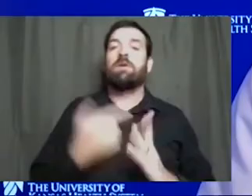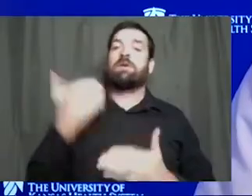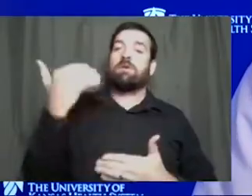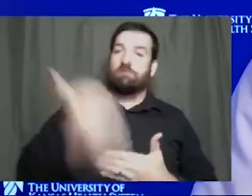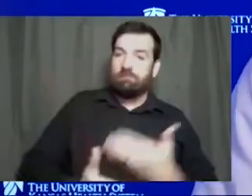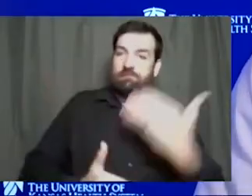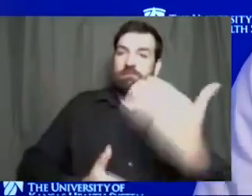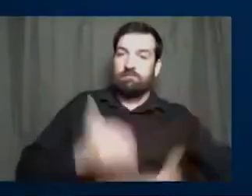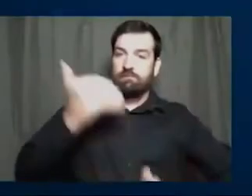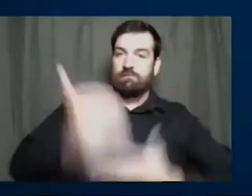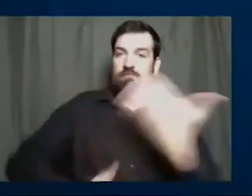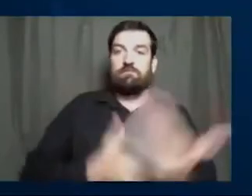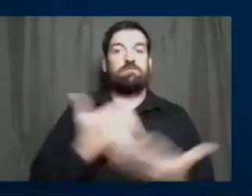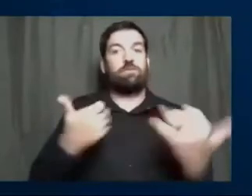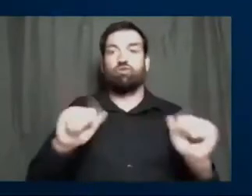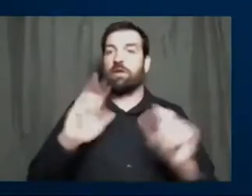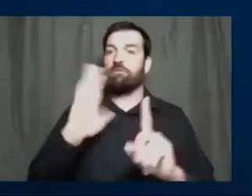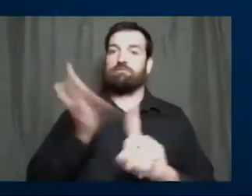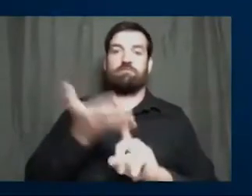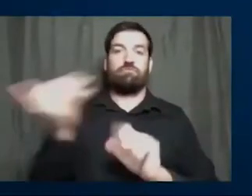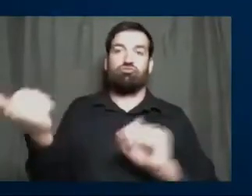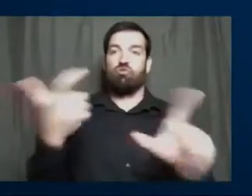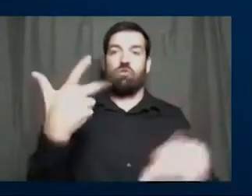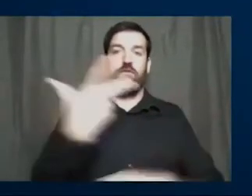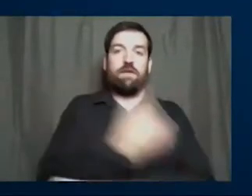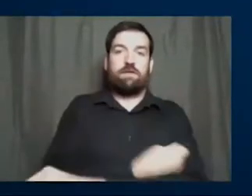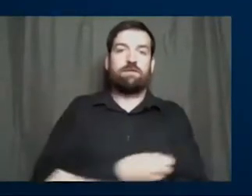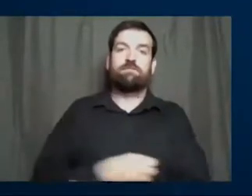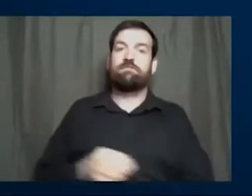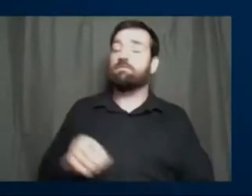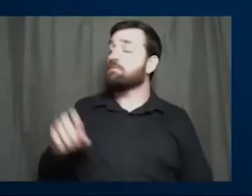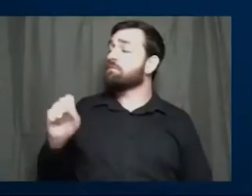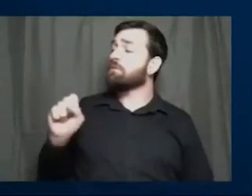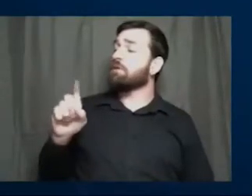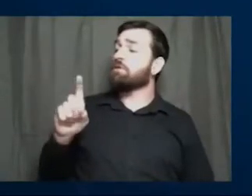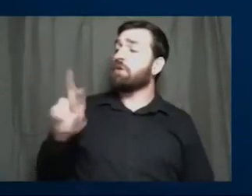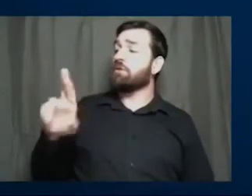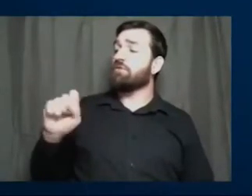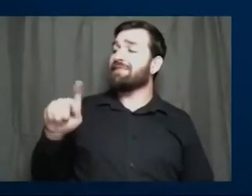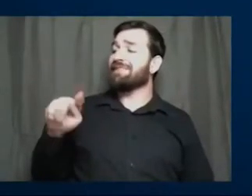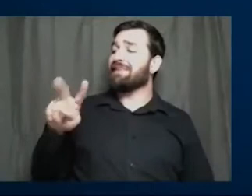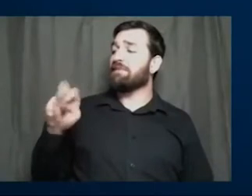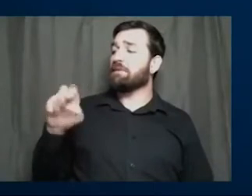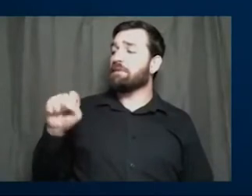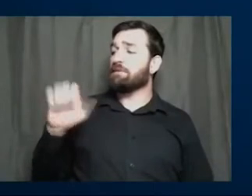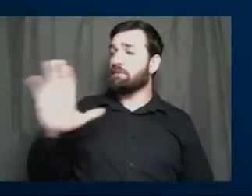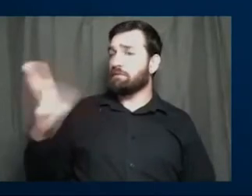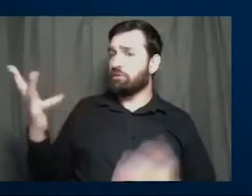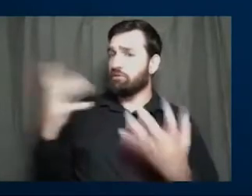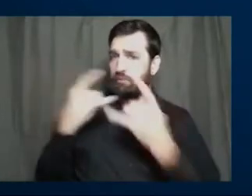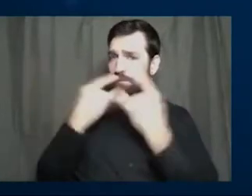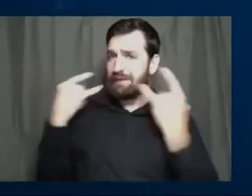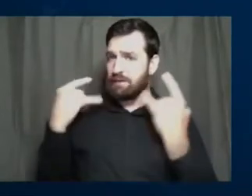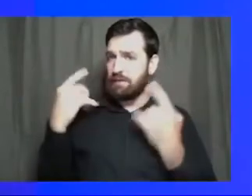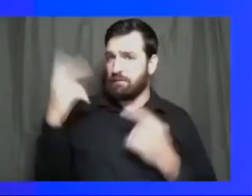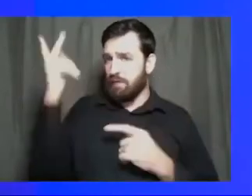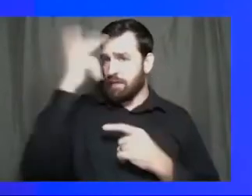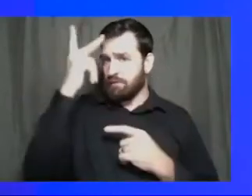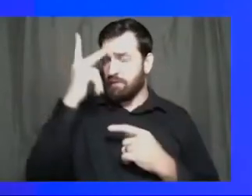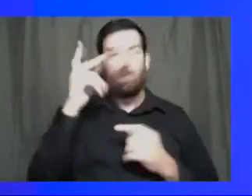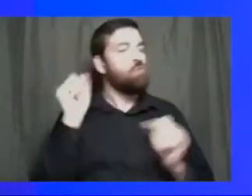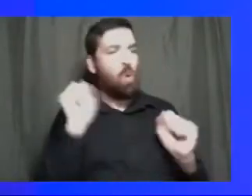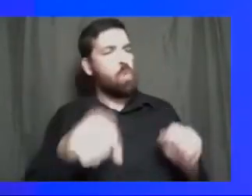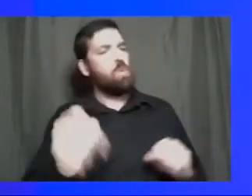everybody vaccinated. Dr. Stevens, what's your masking philosophy right now? Are you back to masking or? Oh, yeah. Always. I mean, like I said,